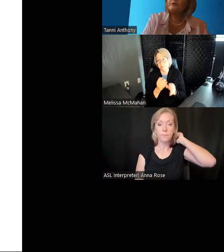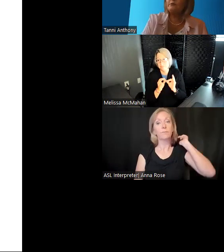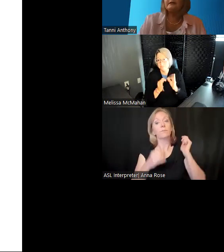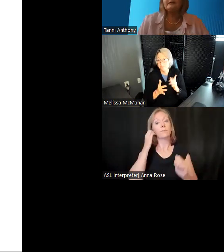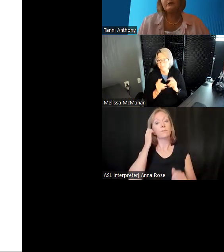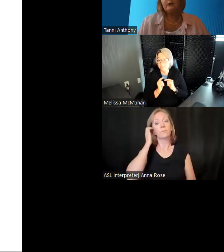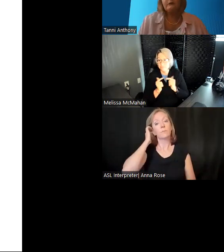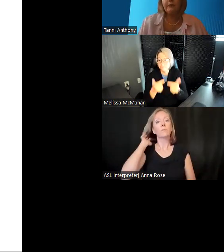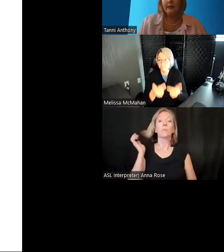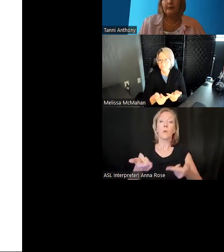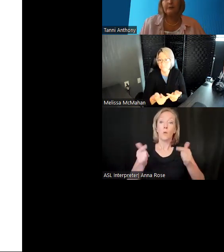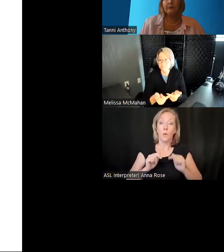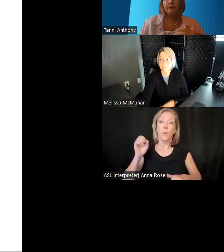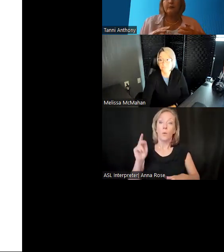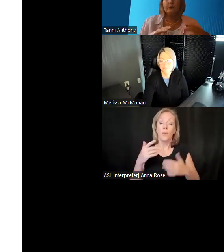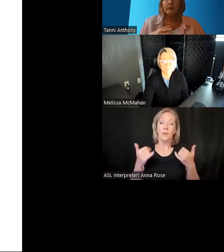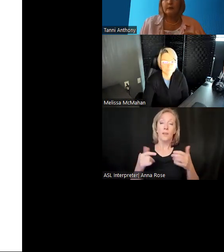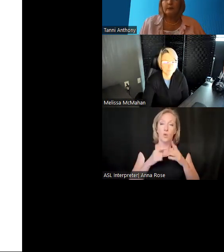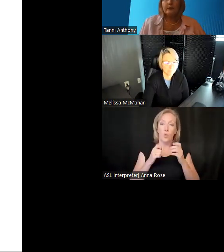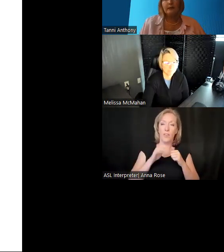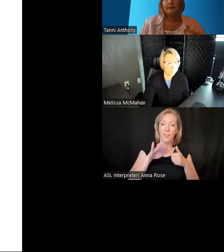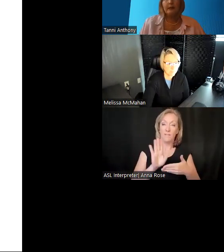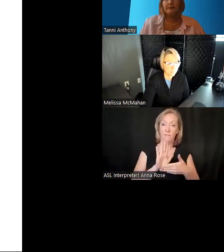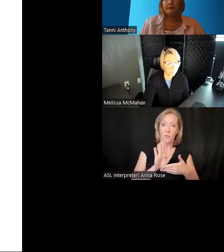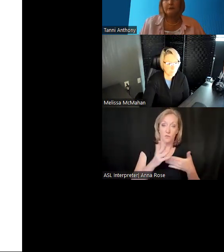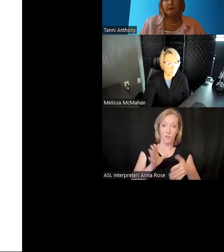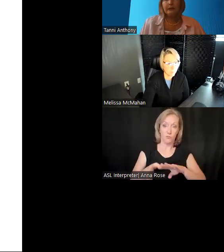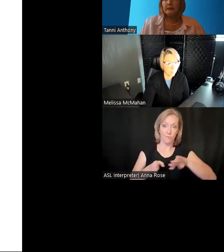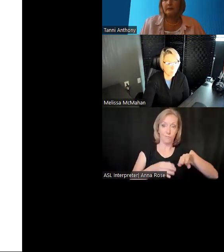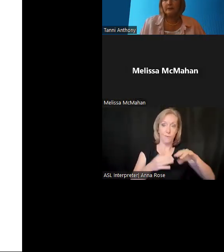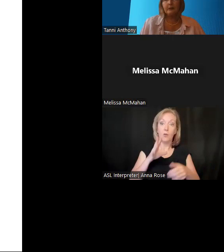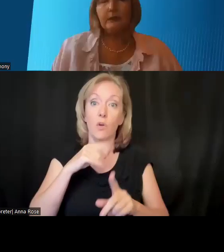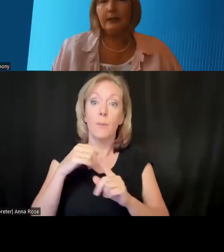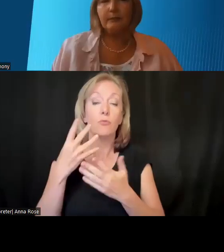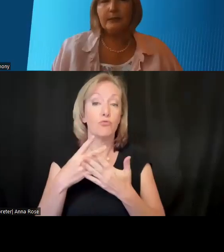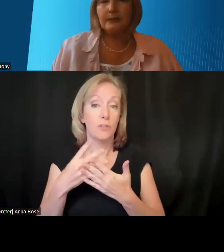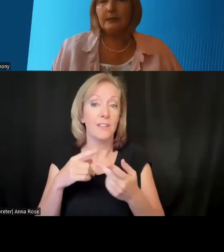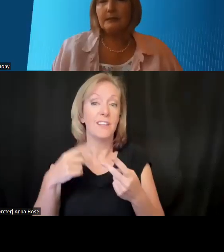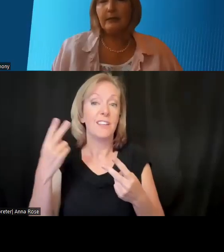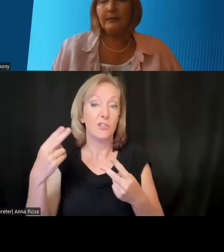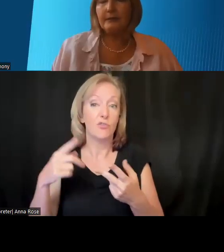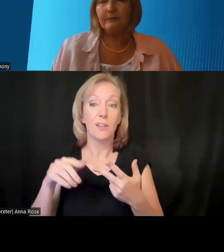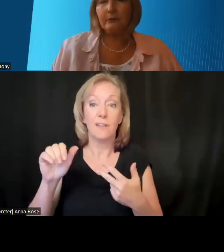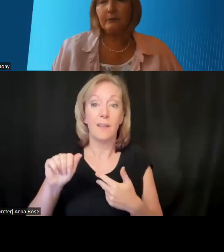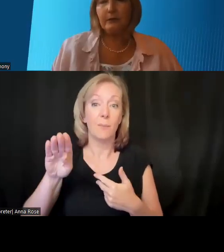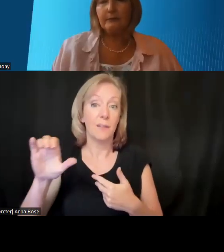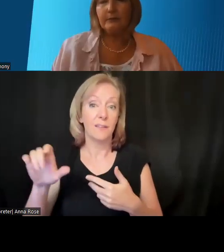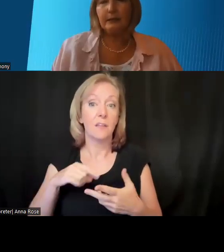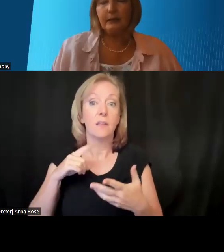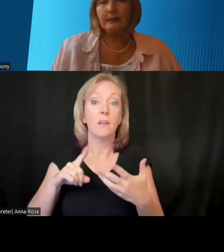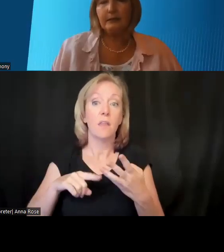so I just wanted to start with that. So we're going to be talking about screening history, the ABCs, and then some